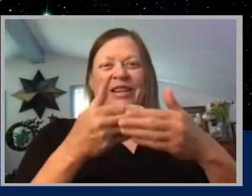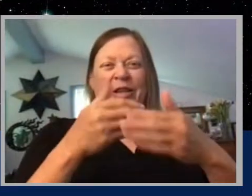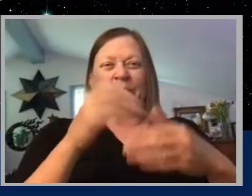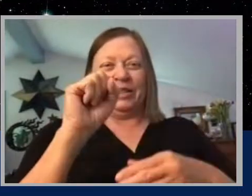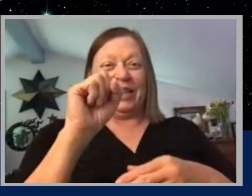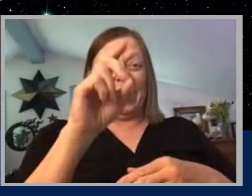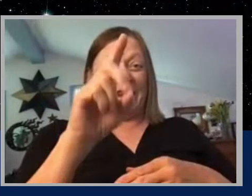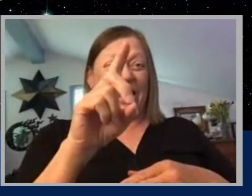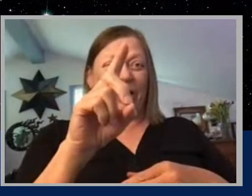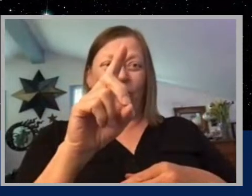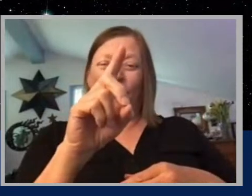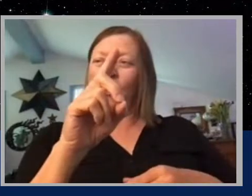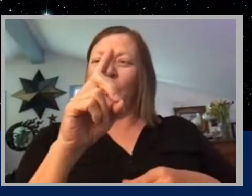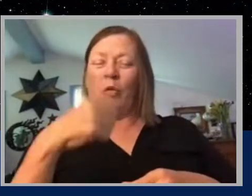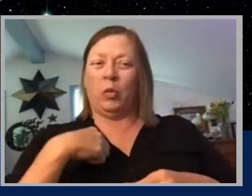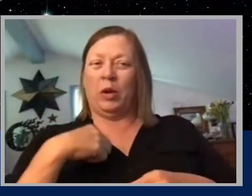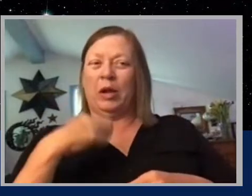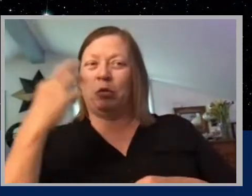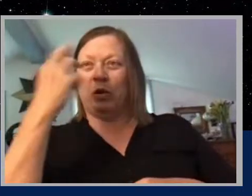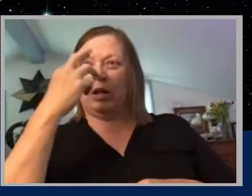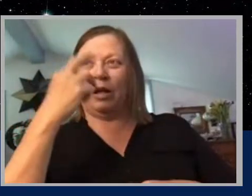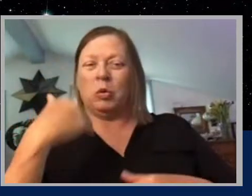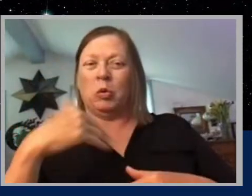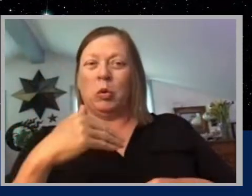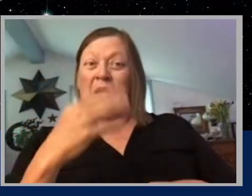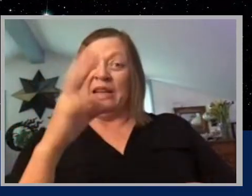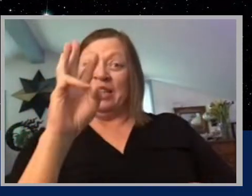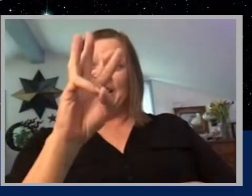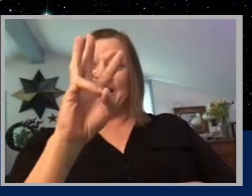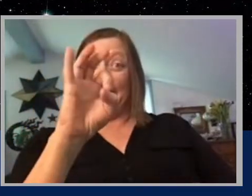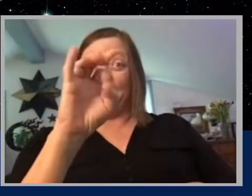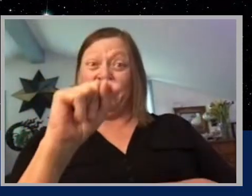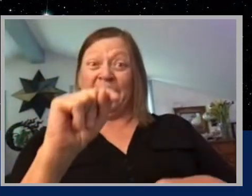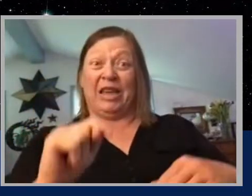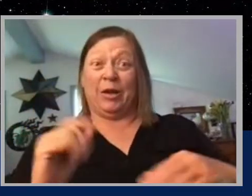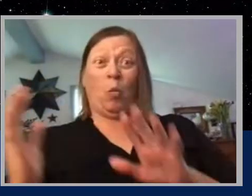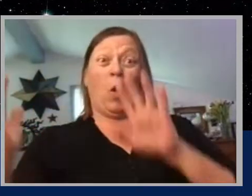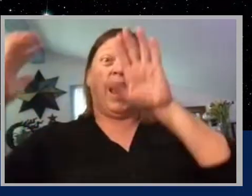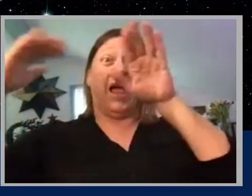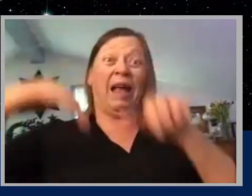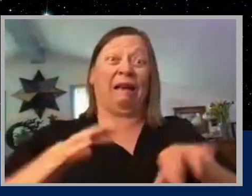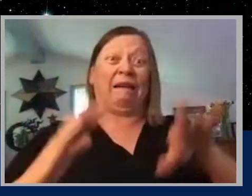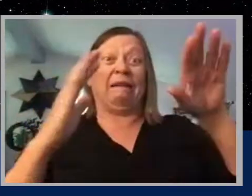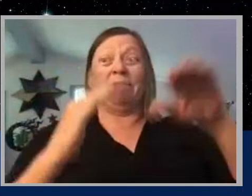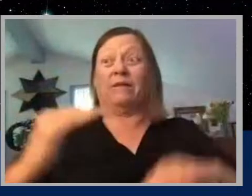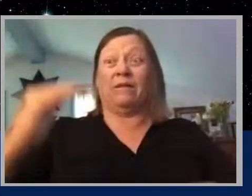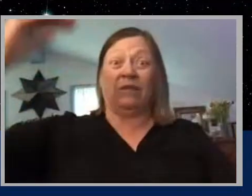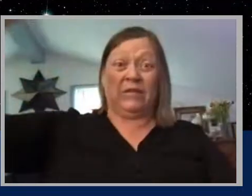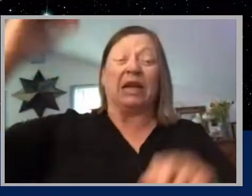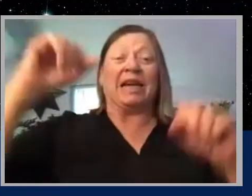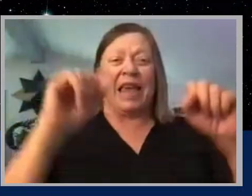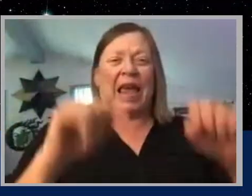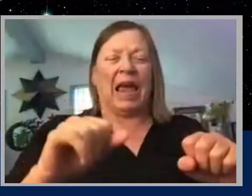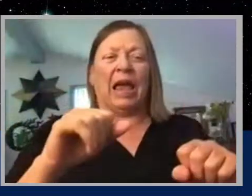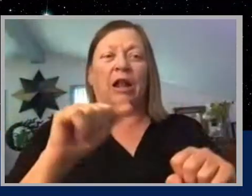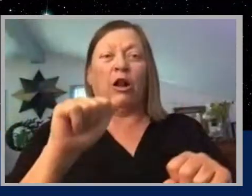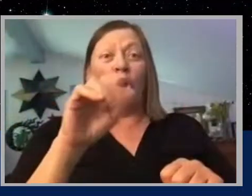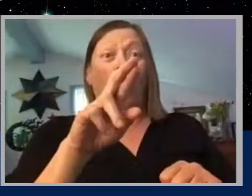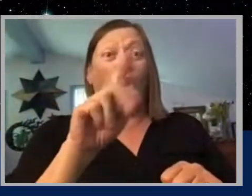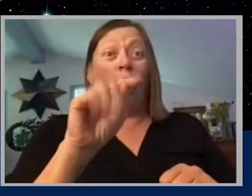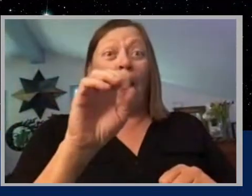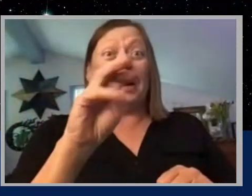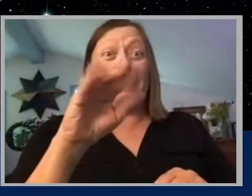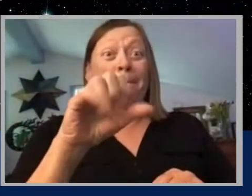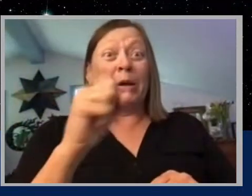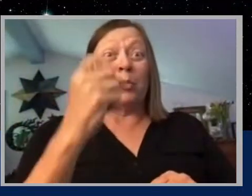for Artemis 1. And we actually had to go find, if you can imagine our weather maps